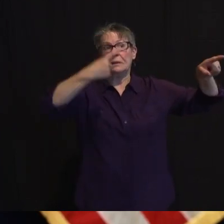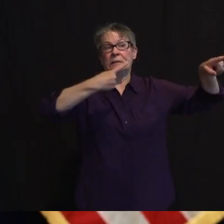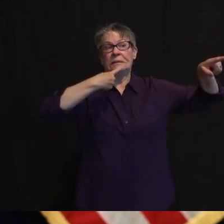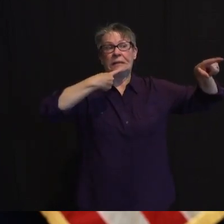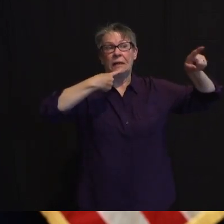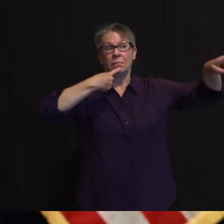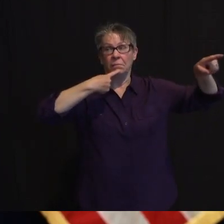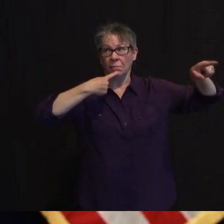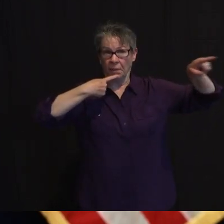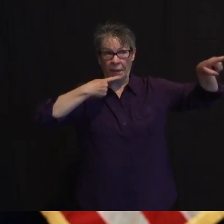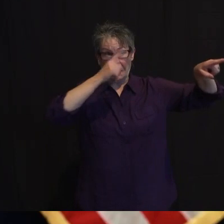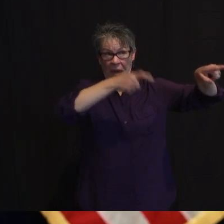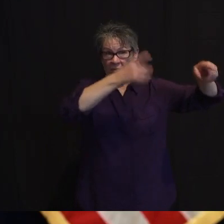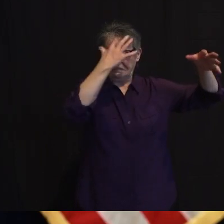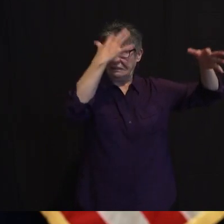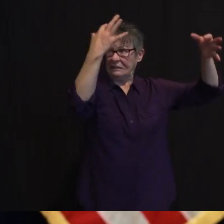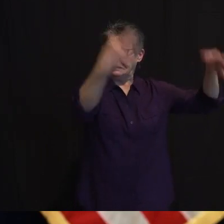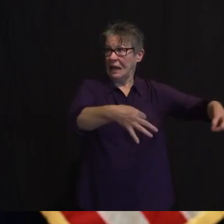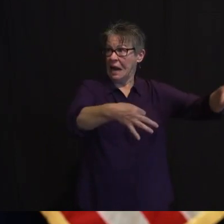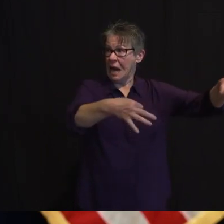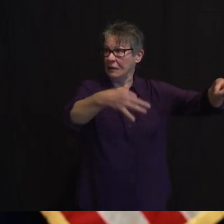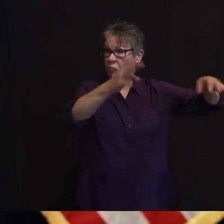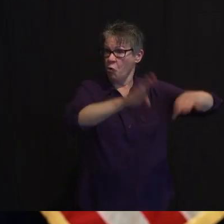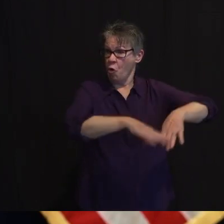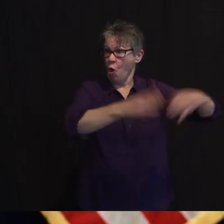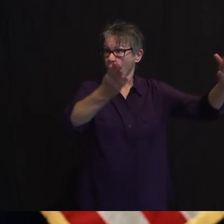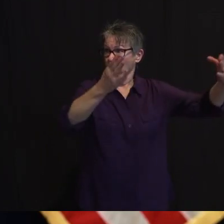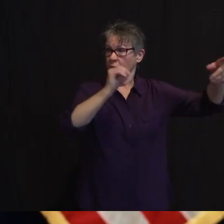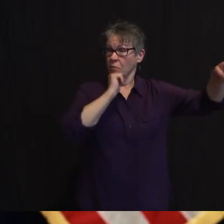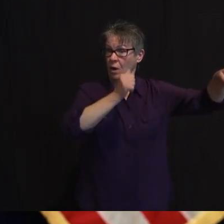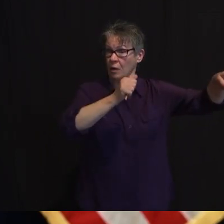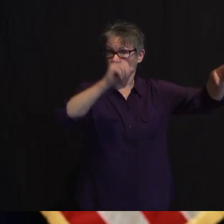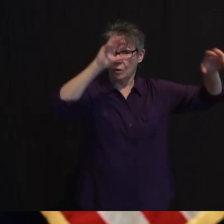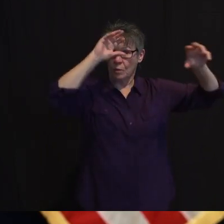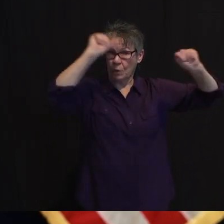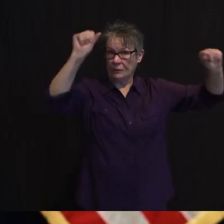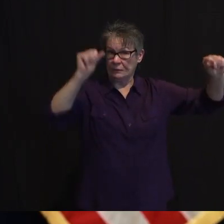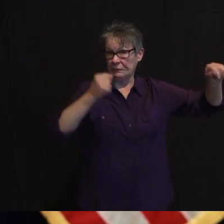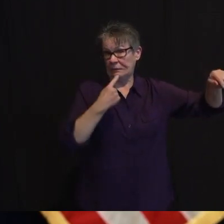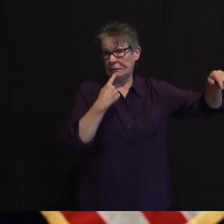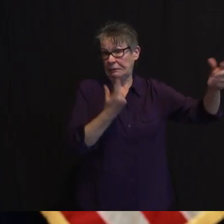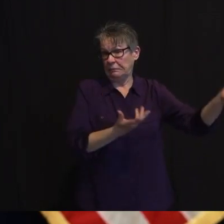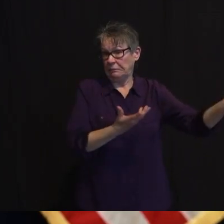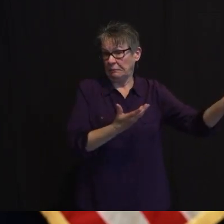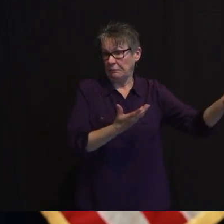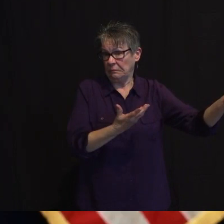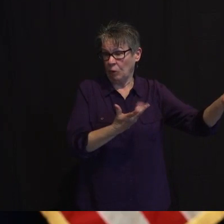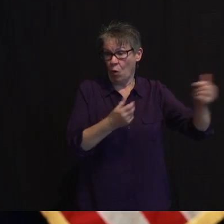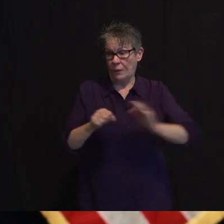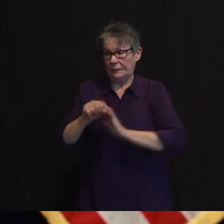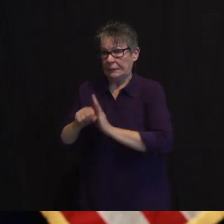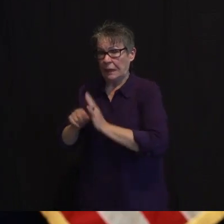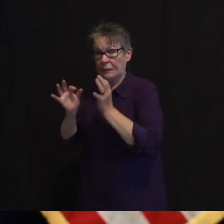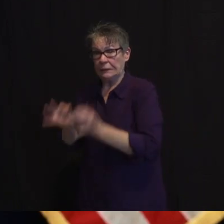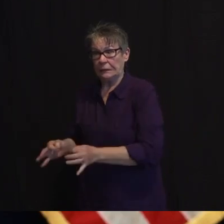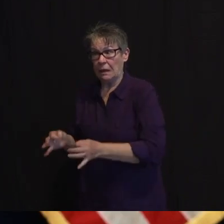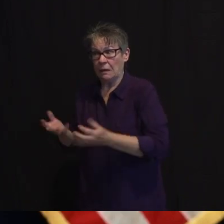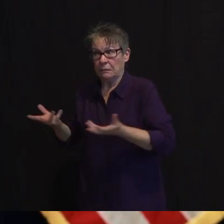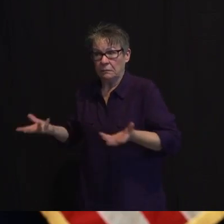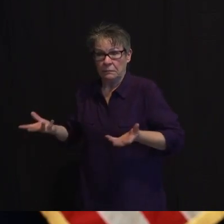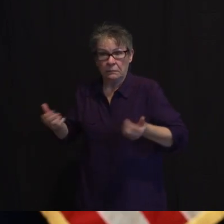Your reaction to that, and I'm sorry, let me just clarify. The question that I had was with regard to the reopening, in terms of the first